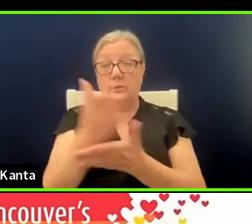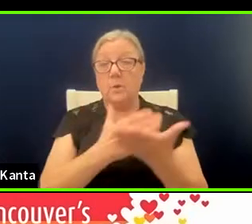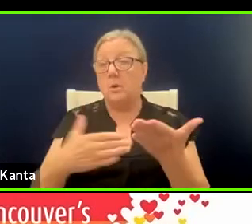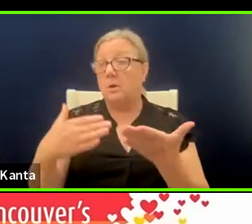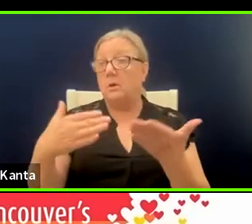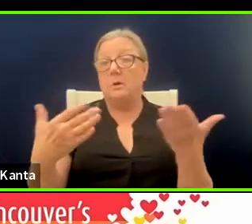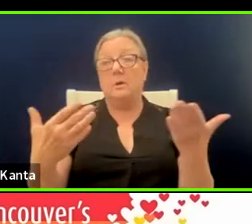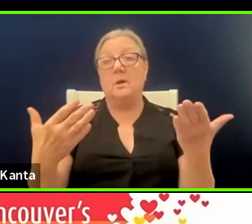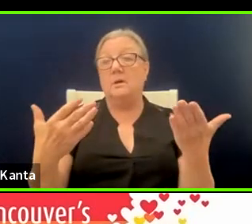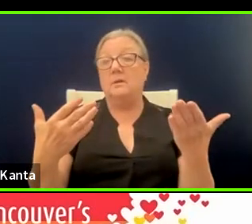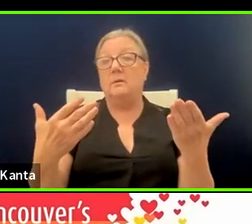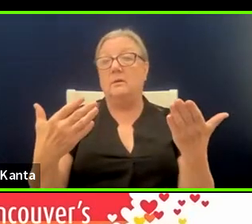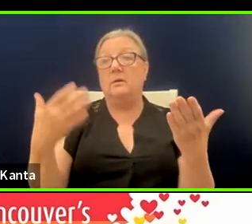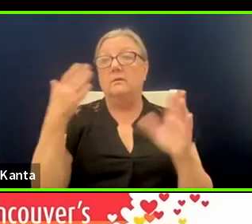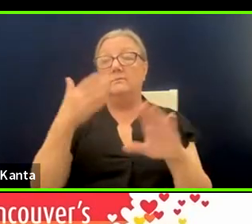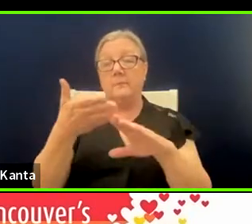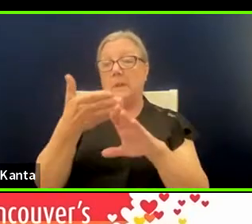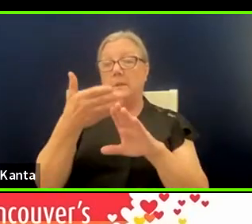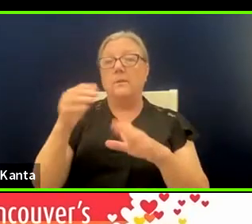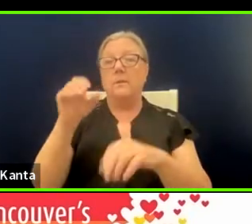that preliminary work.